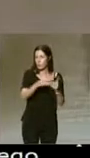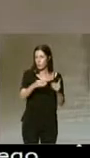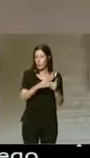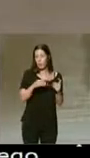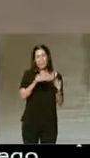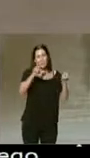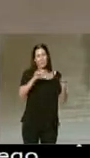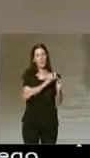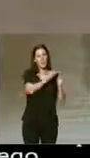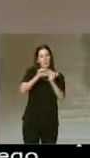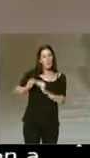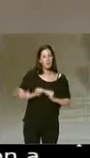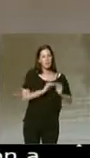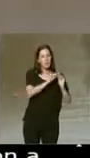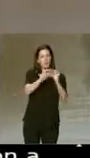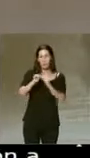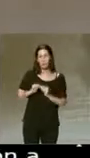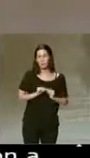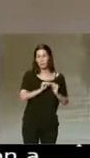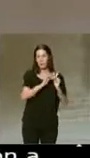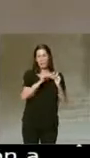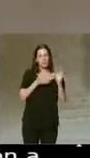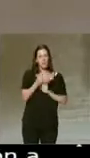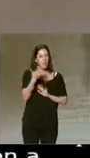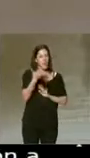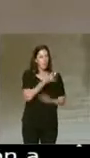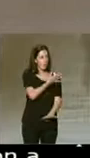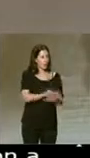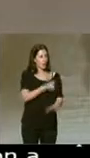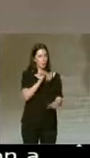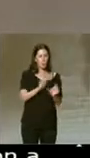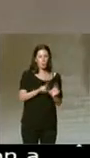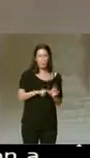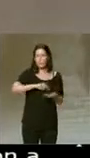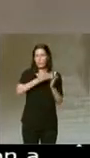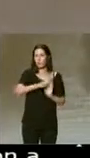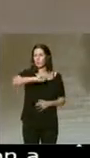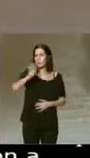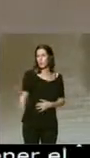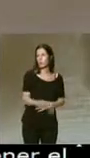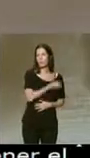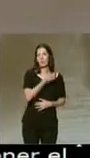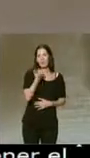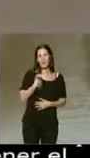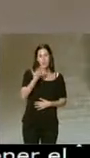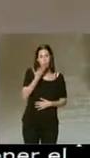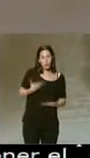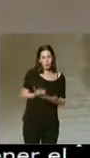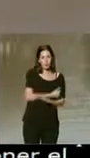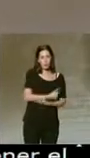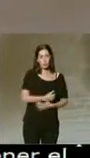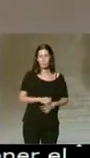when I want to involve a standard user, and I mean a user that's not so biased in the use of this type of